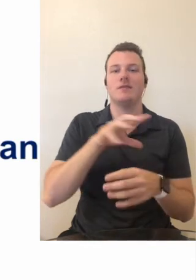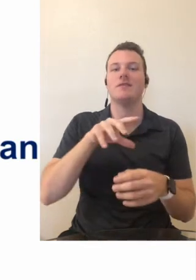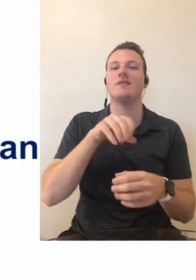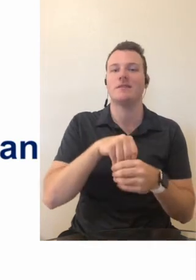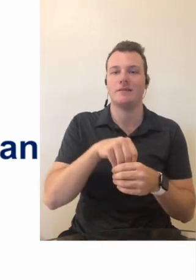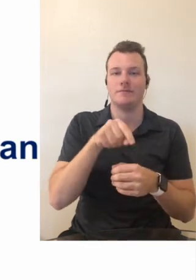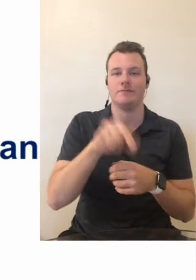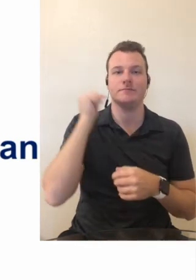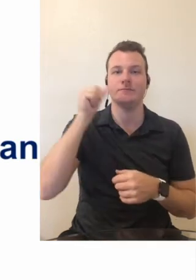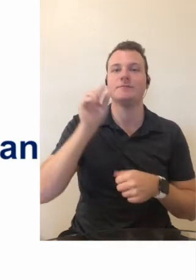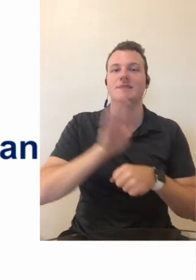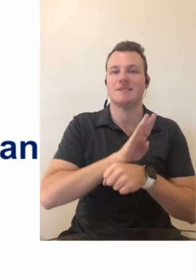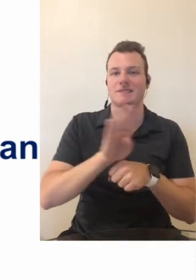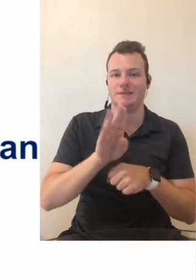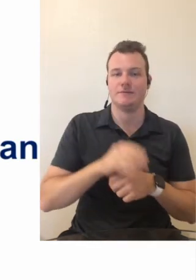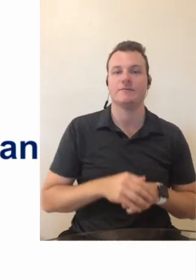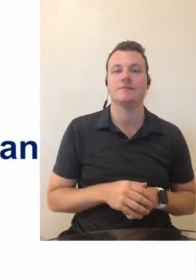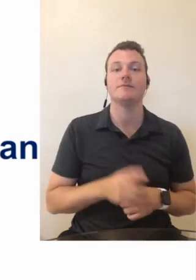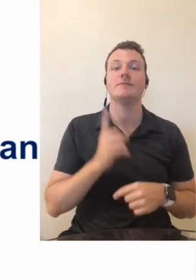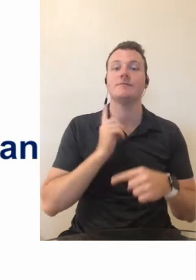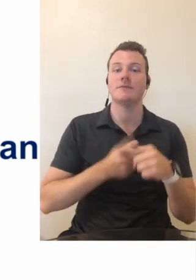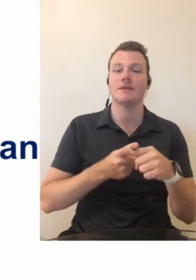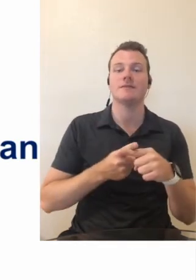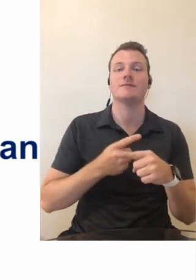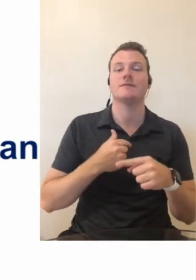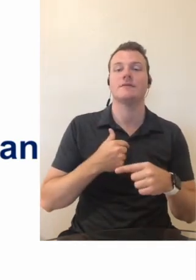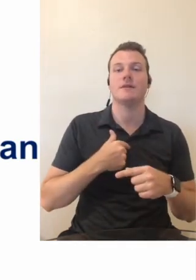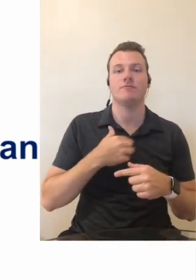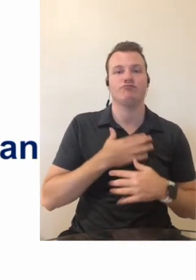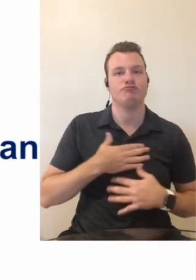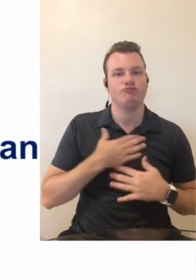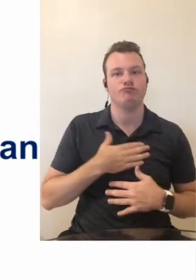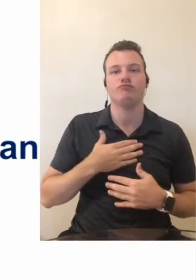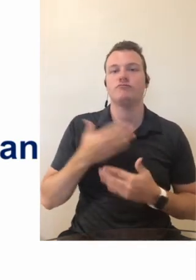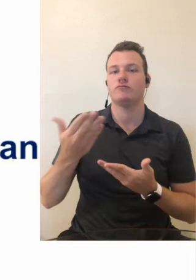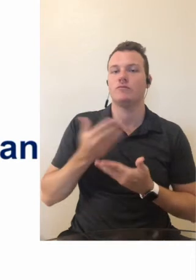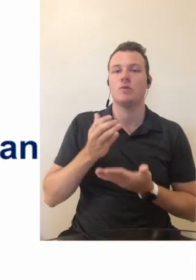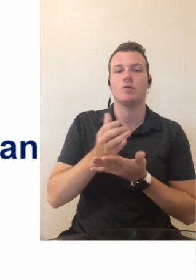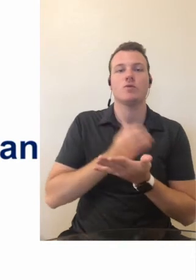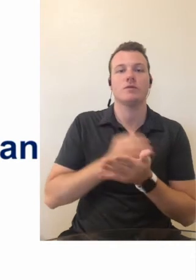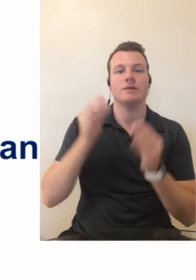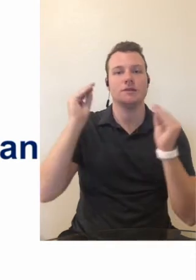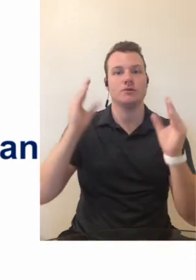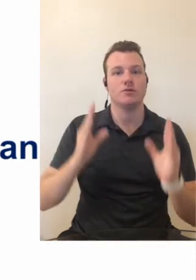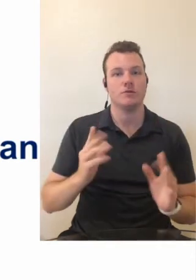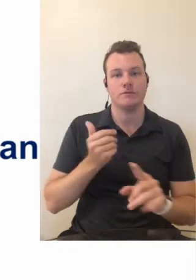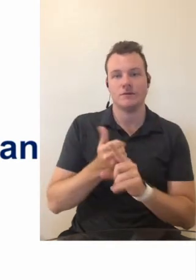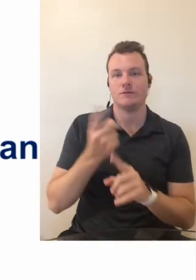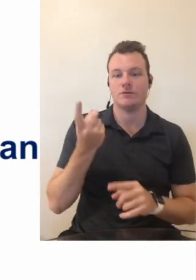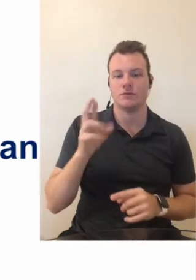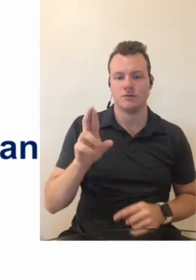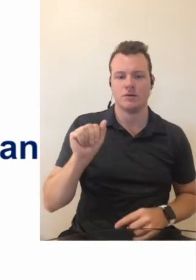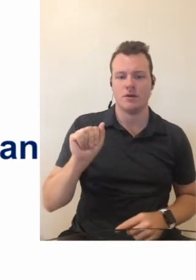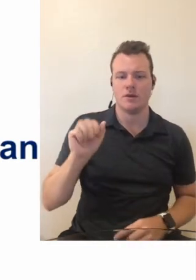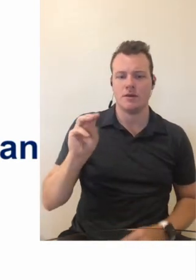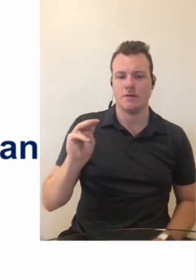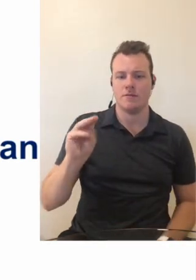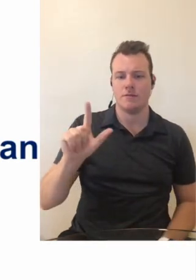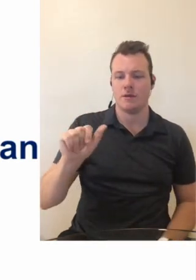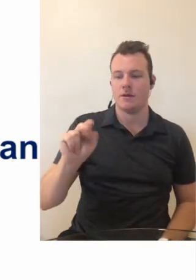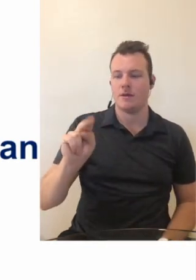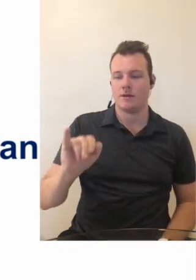pricing at audiology practices. It is also my distinct pleasure to introduce today's course leader, Dr.